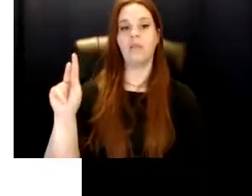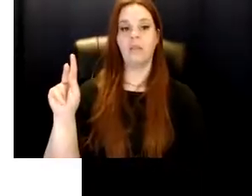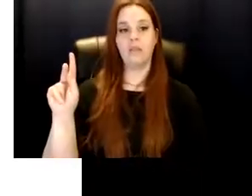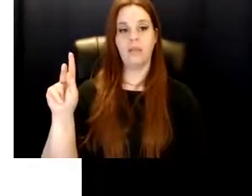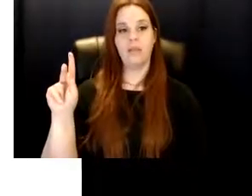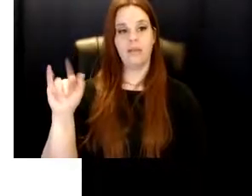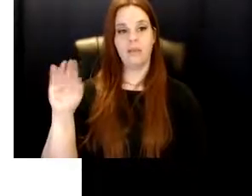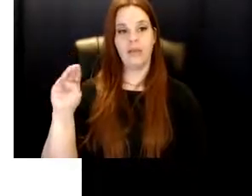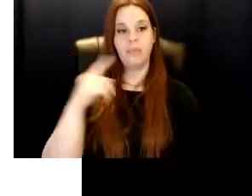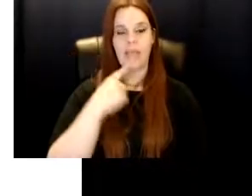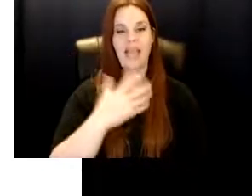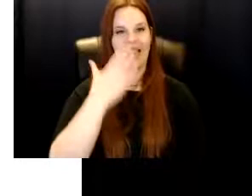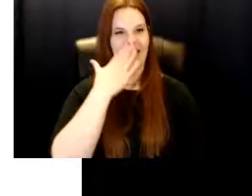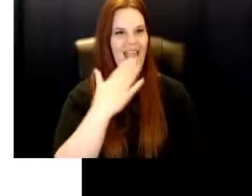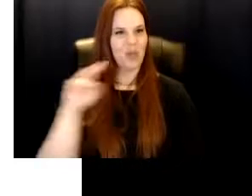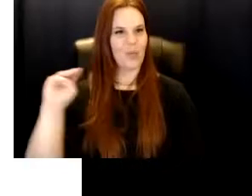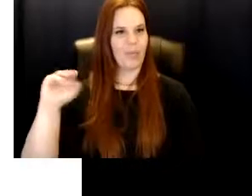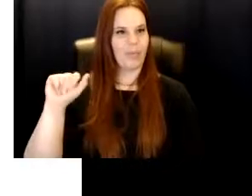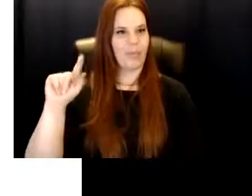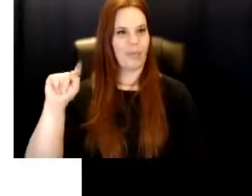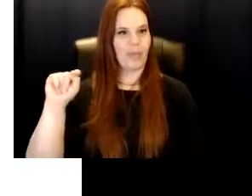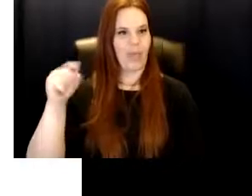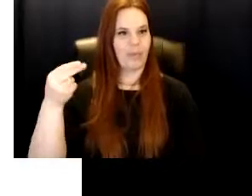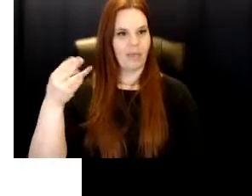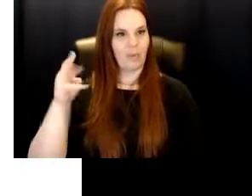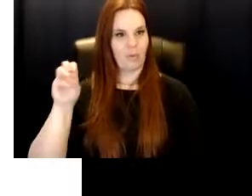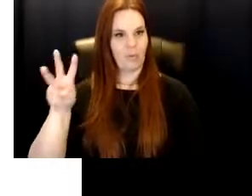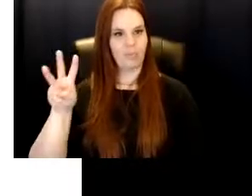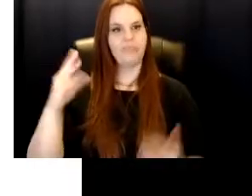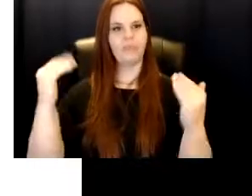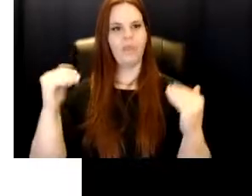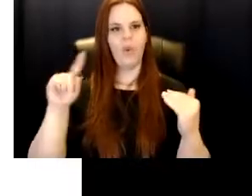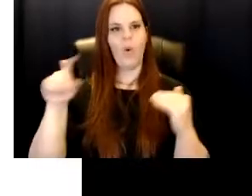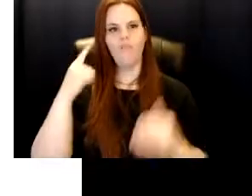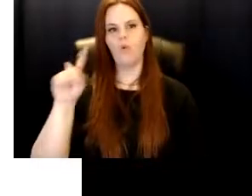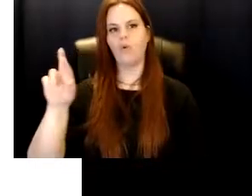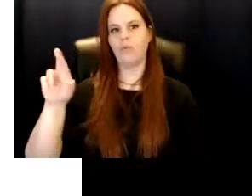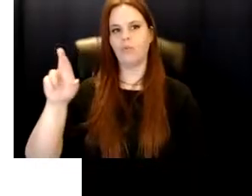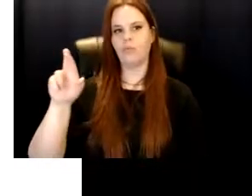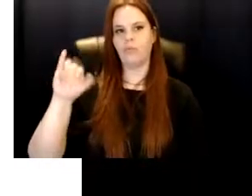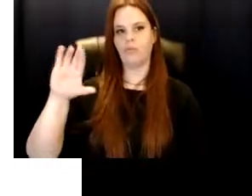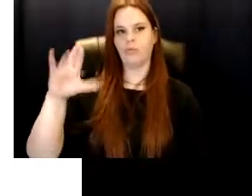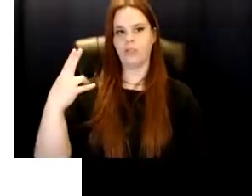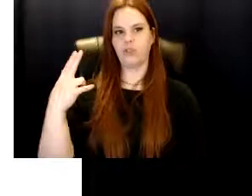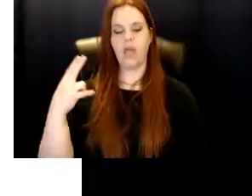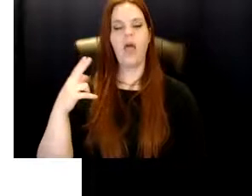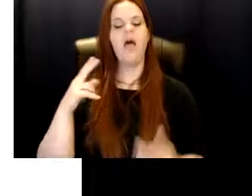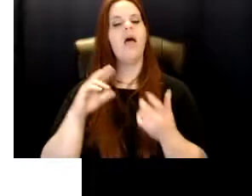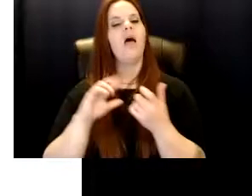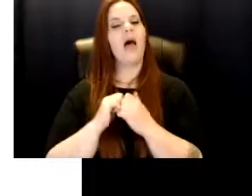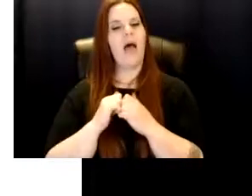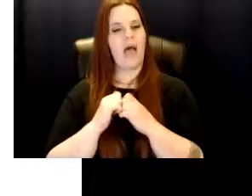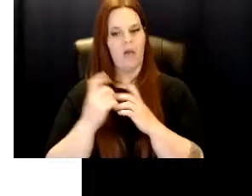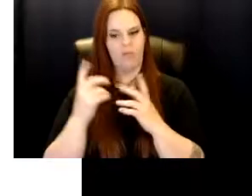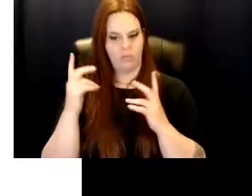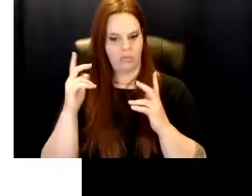Thank you, Matthew. Our next question is for Rich. How receptive were the jurisdictions when you presented the results